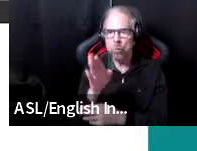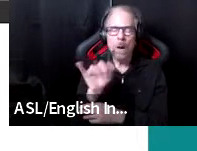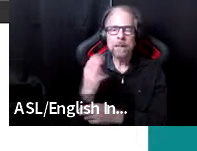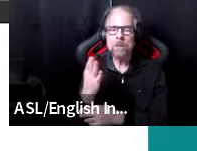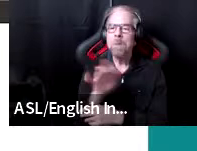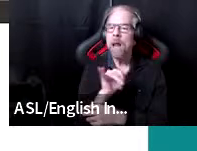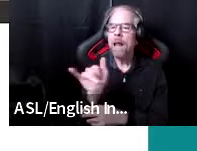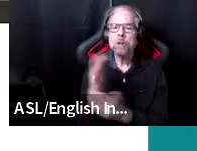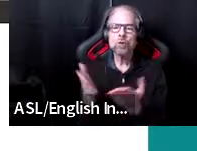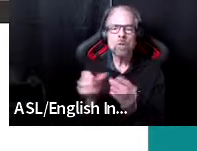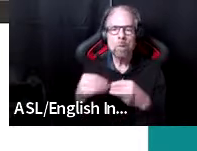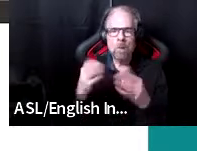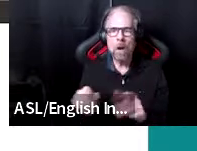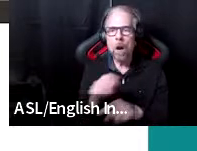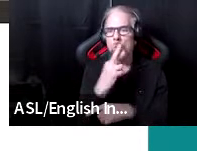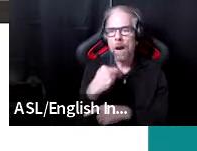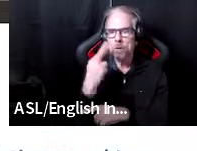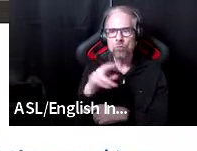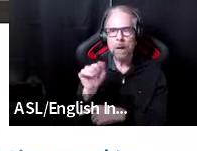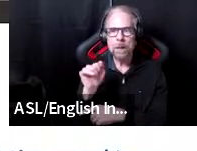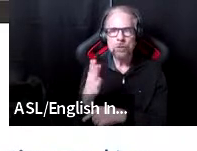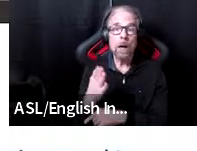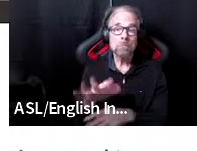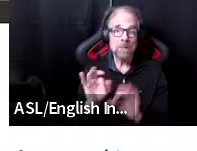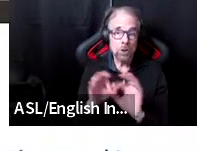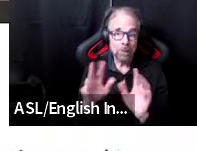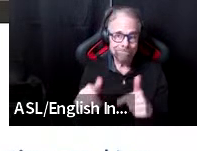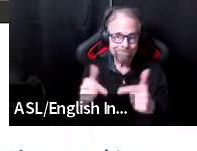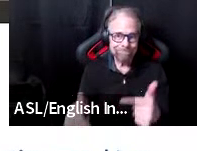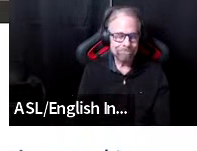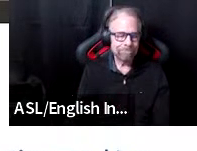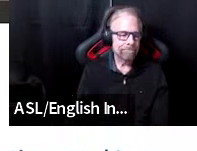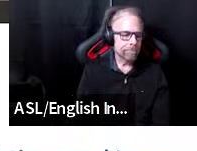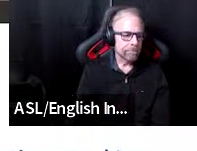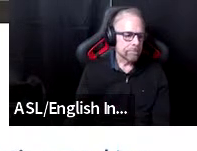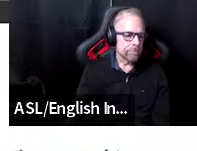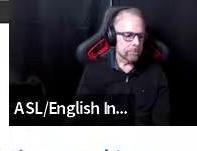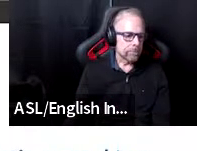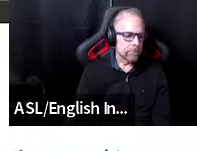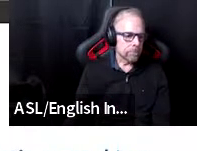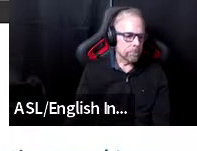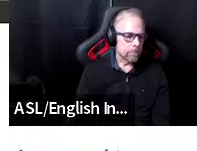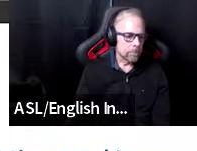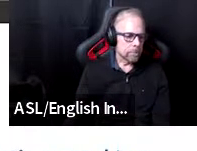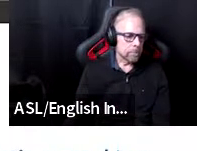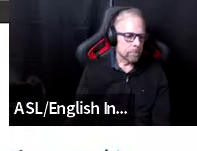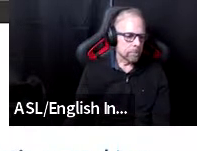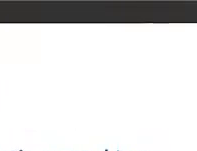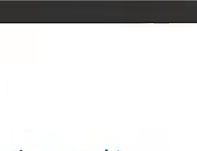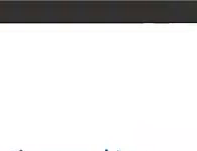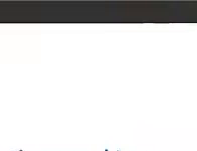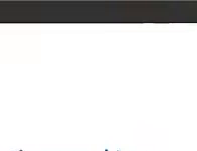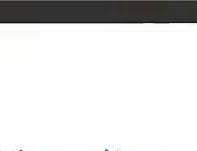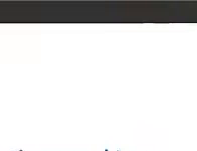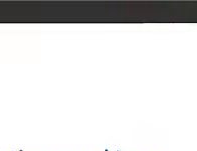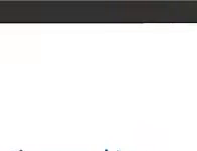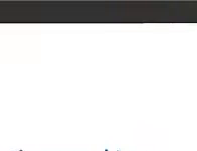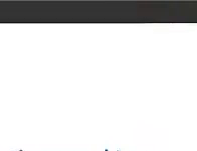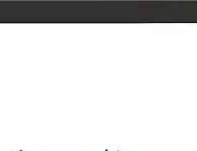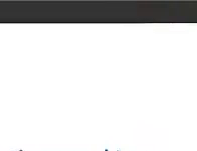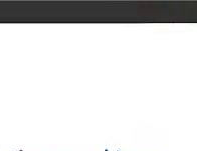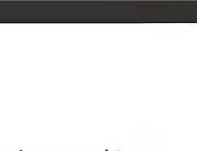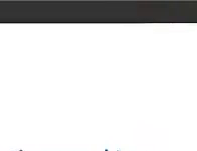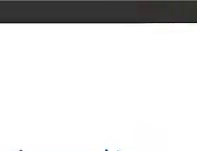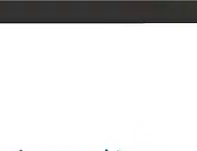and restaurant jobs. Next slide. There's a presidential executive order that requires